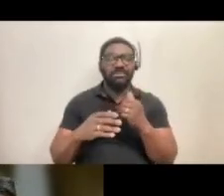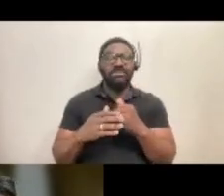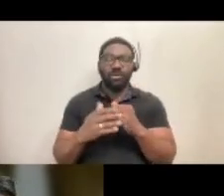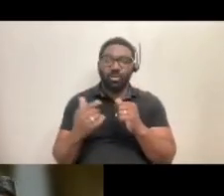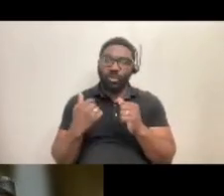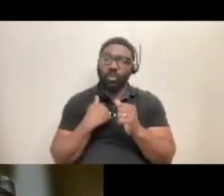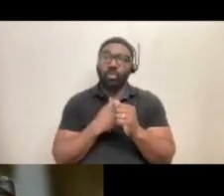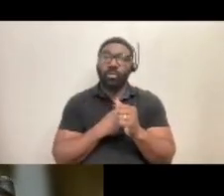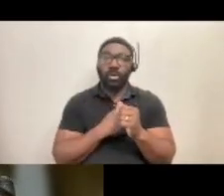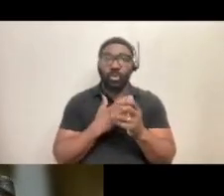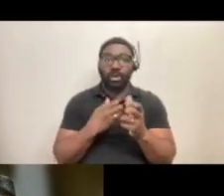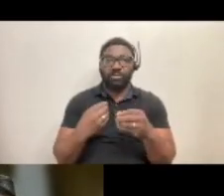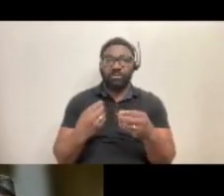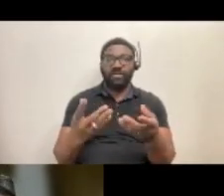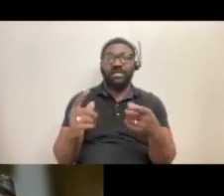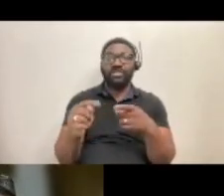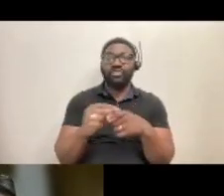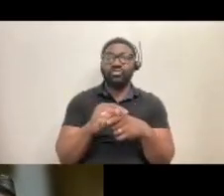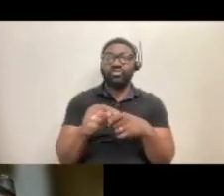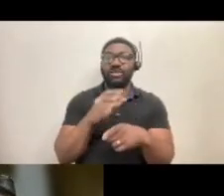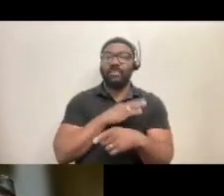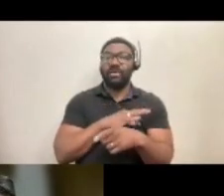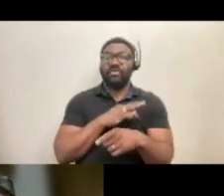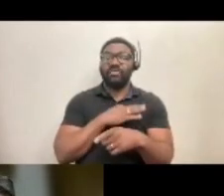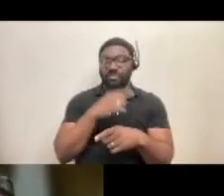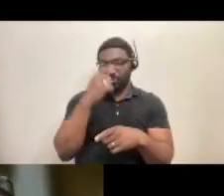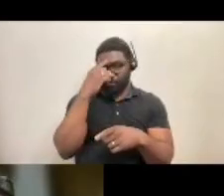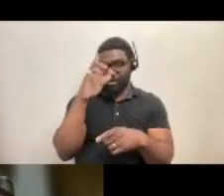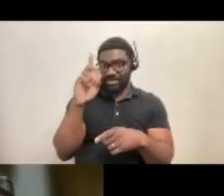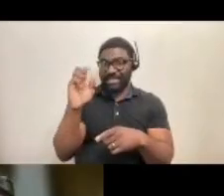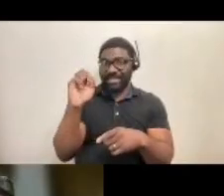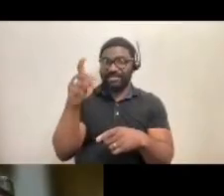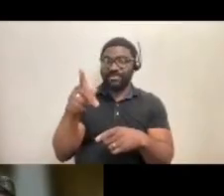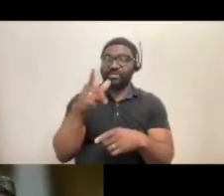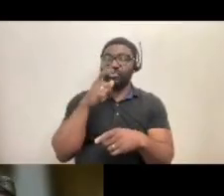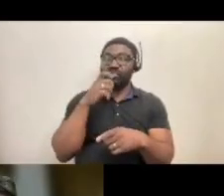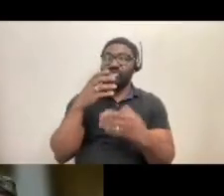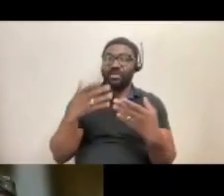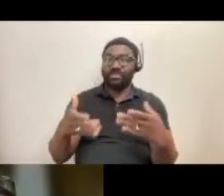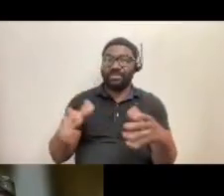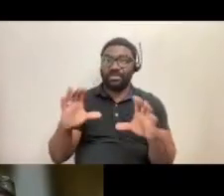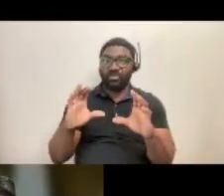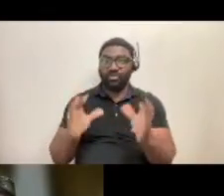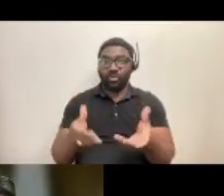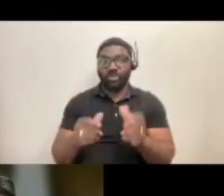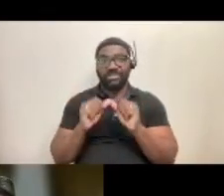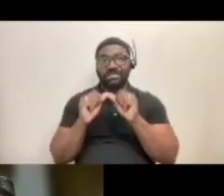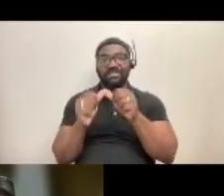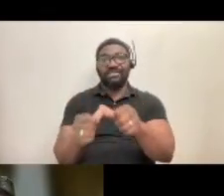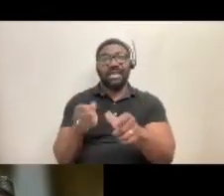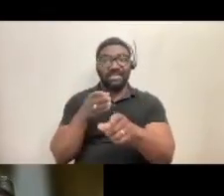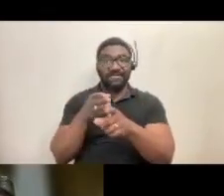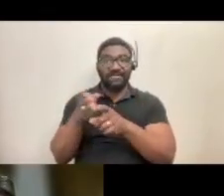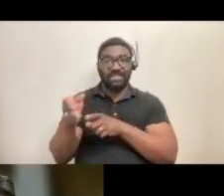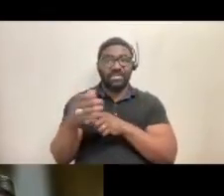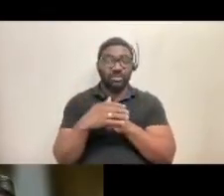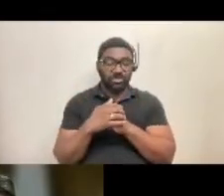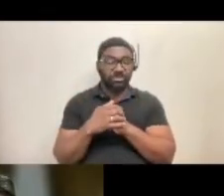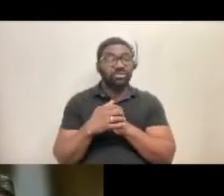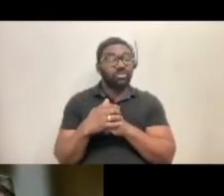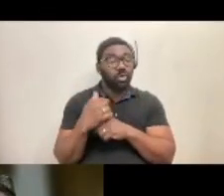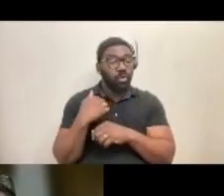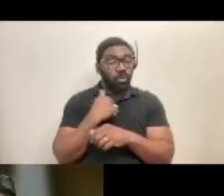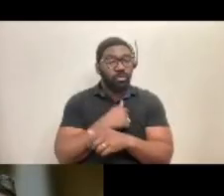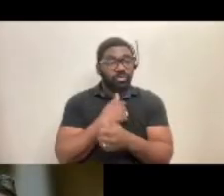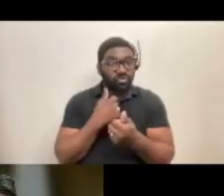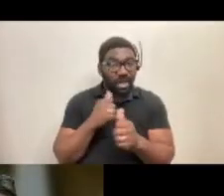potentially provide training bonuses for DSPs that complete the course and then also continue to stay in the field. So we're trying to work